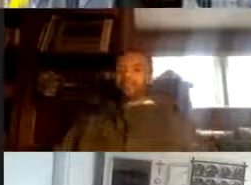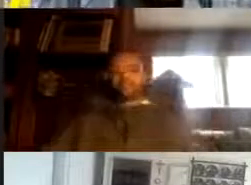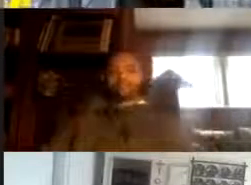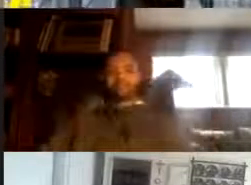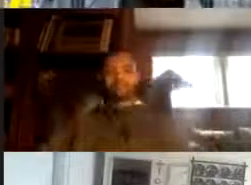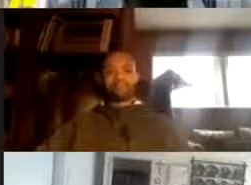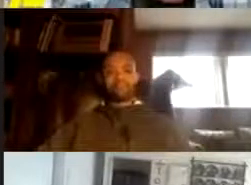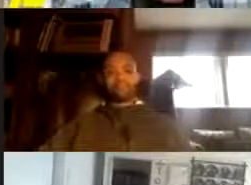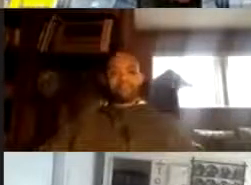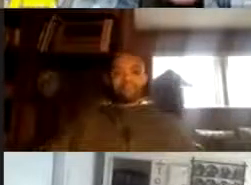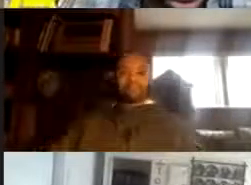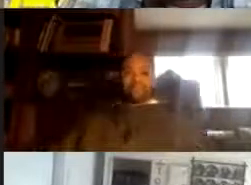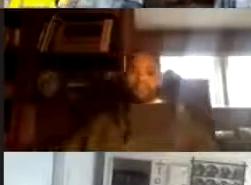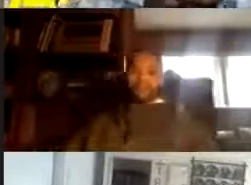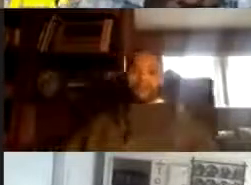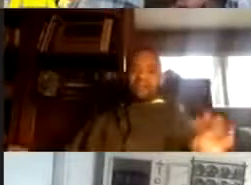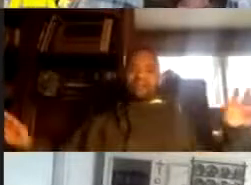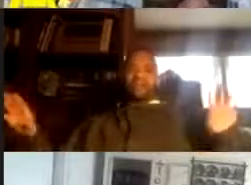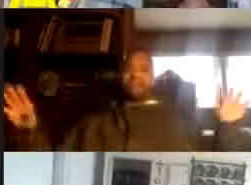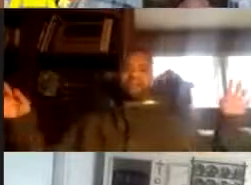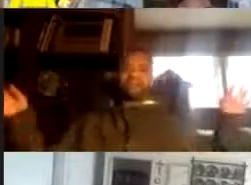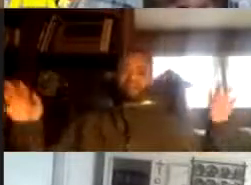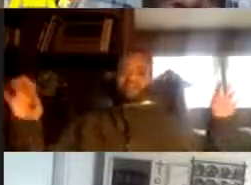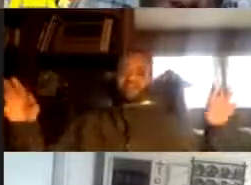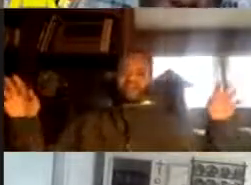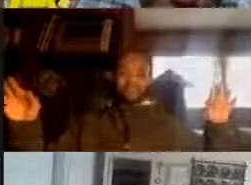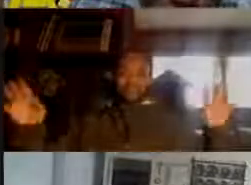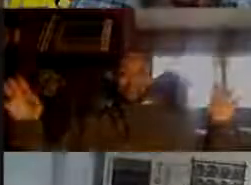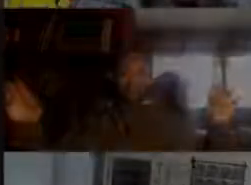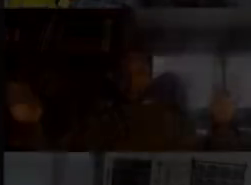See you all later. Thank you. Be a man. All the best and God bless.